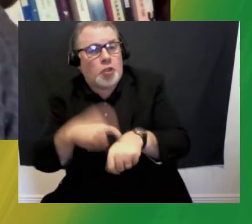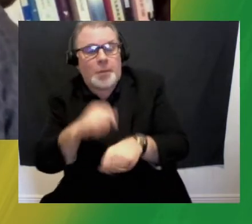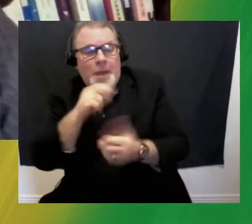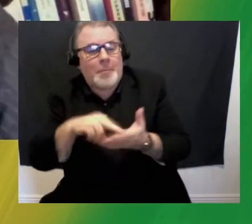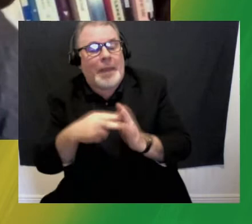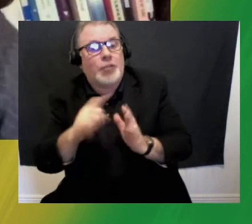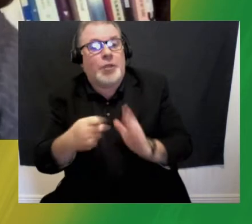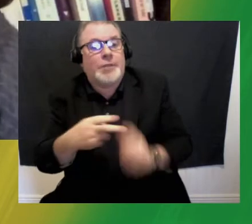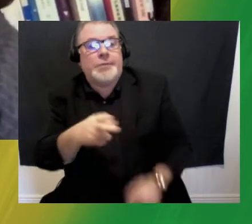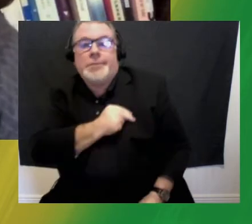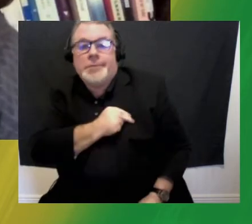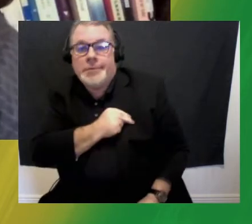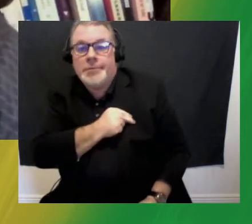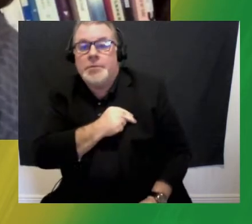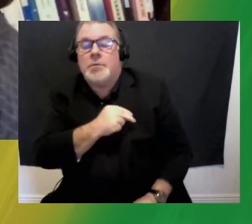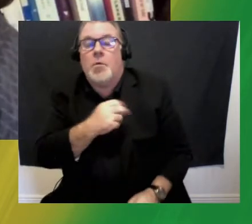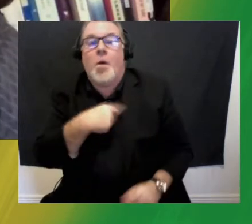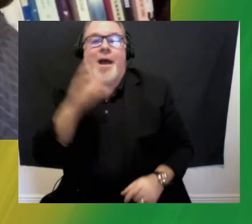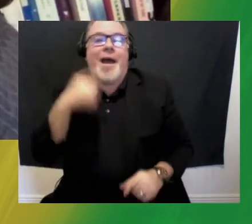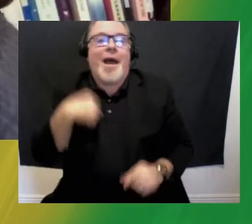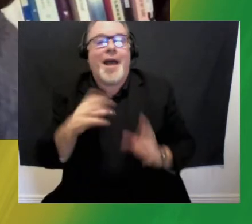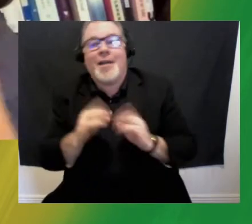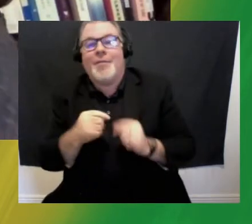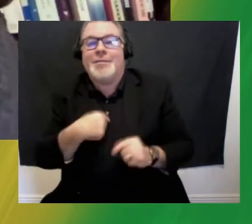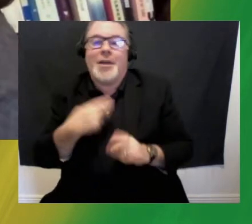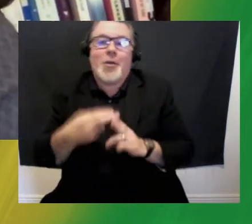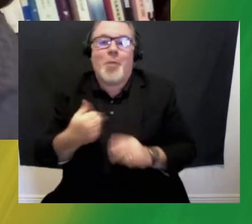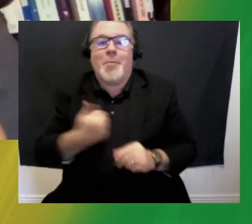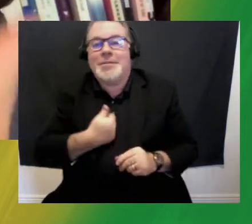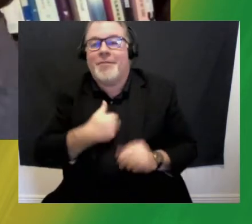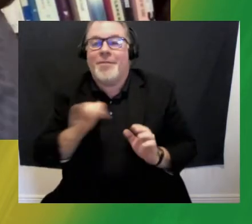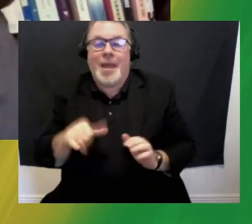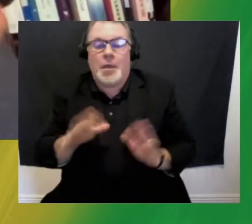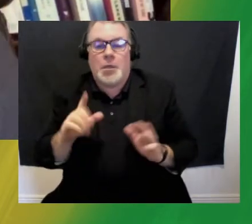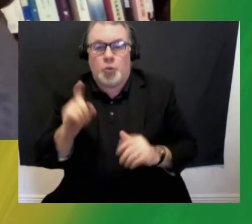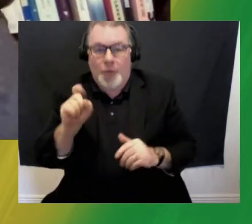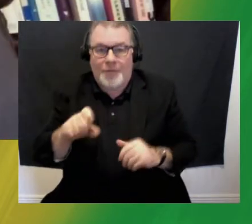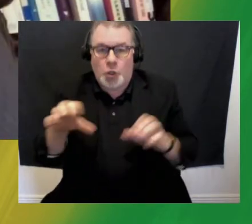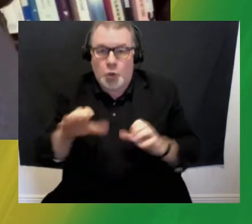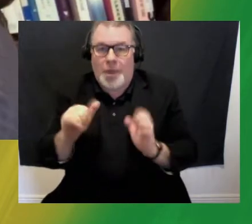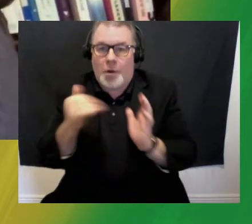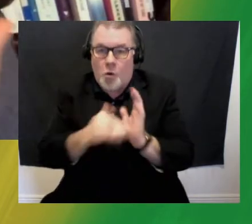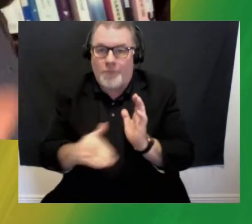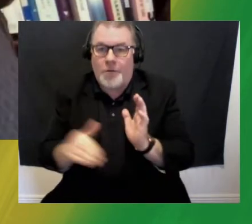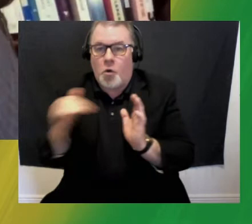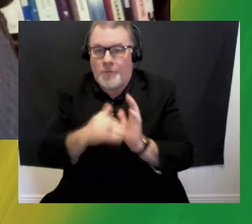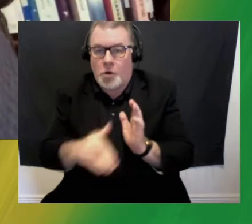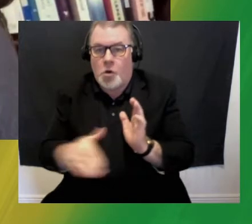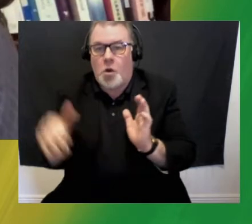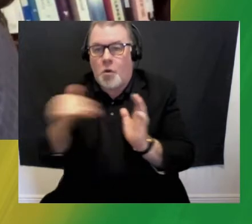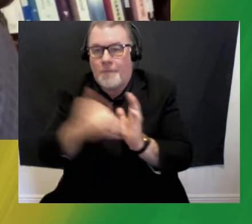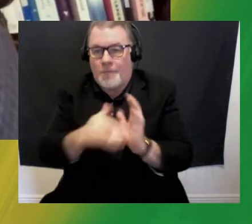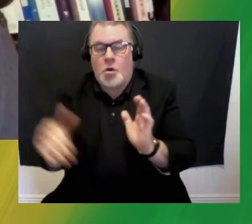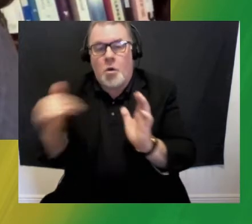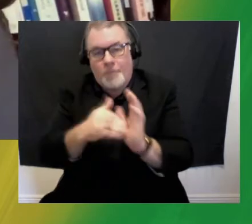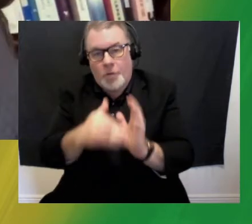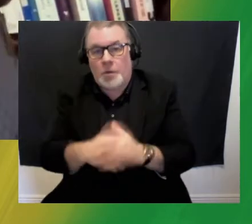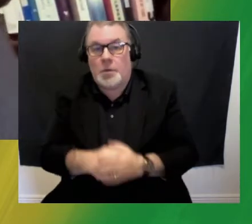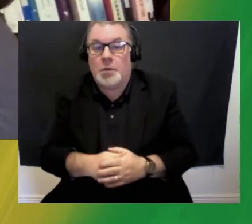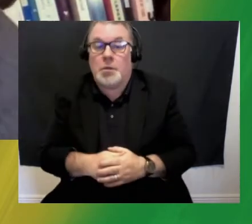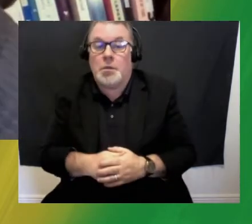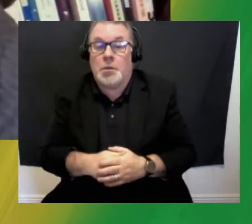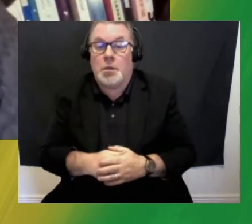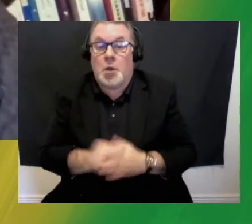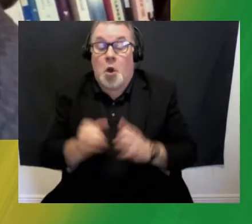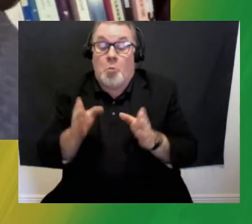at a conference or something, right? It's something that you have to do and do over and over and over again. One can